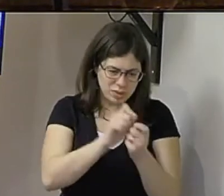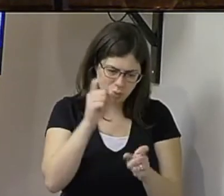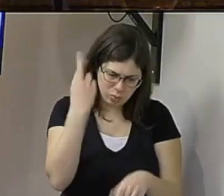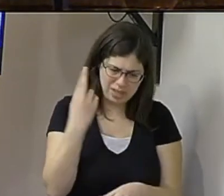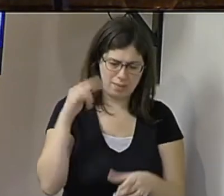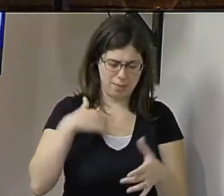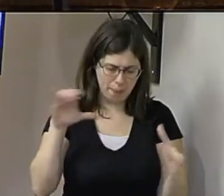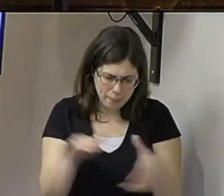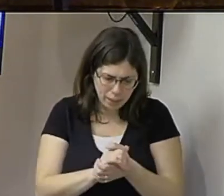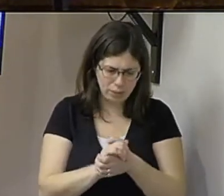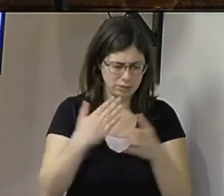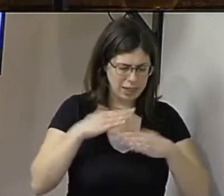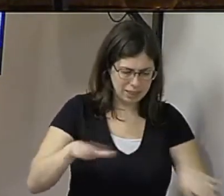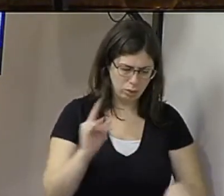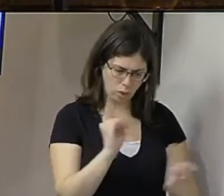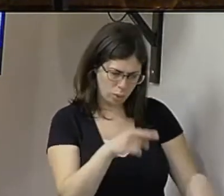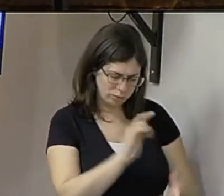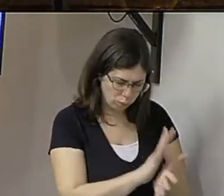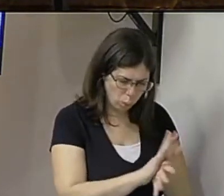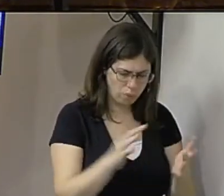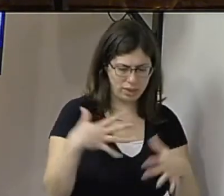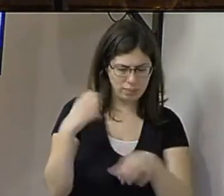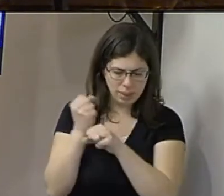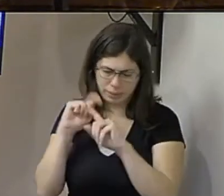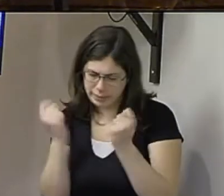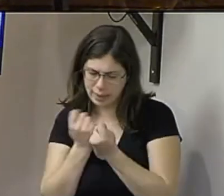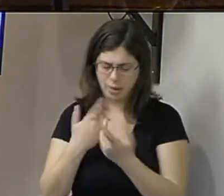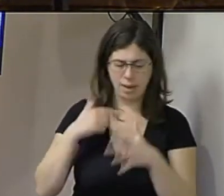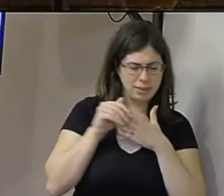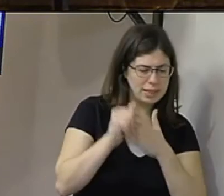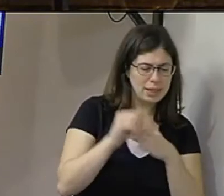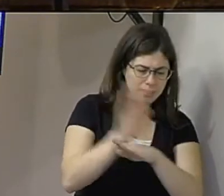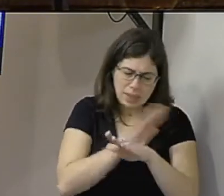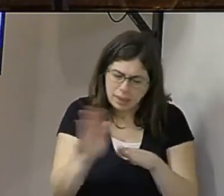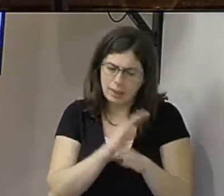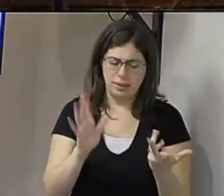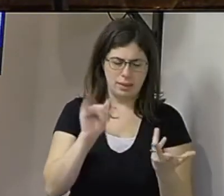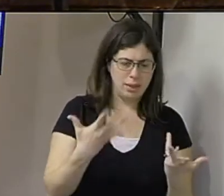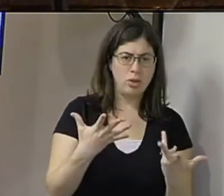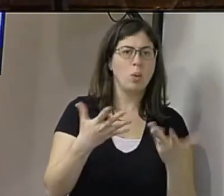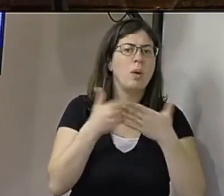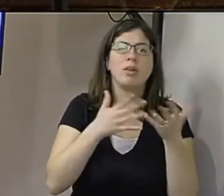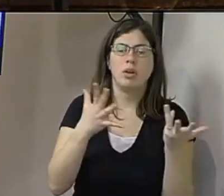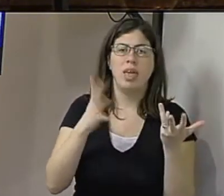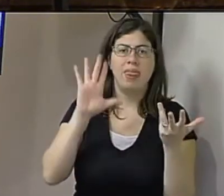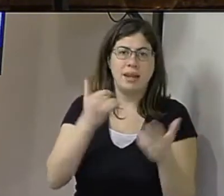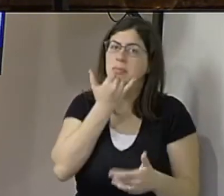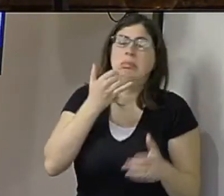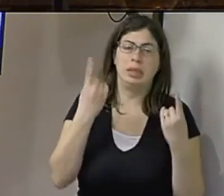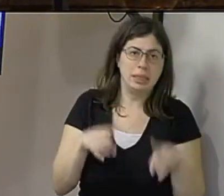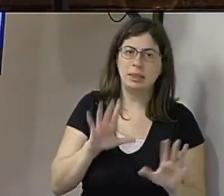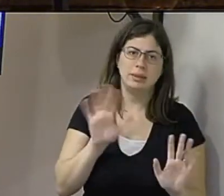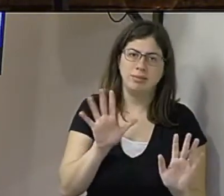in my marriage, or have my kids go into that school, or we're on this baseball team, or I'm leading this company, or whatever it is you're doing. God, that wasn't an accident. God put